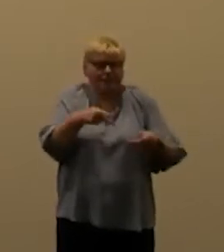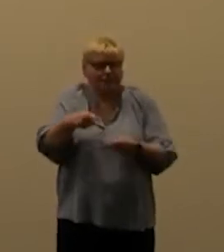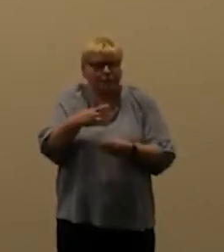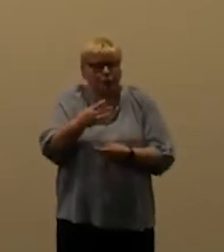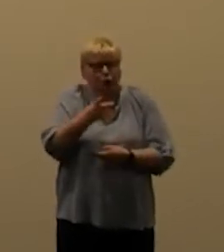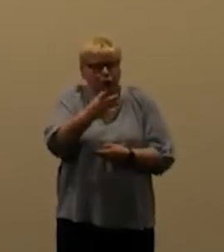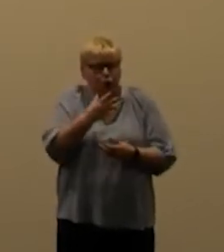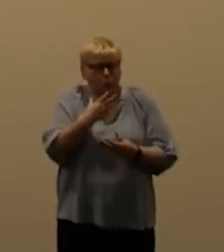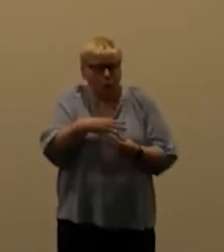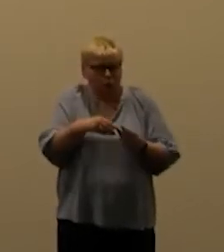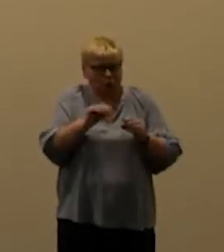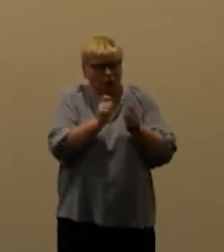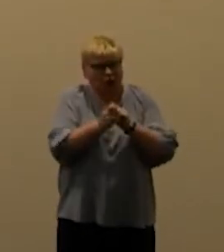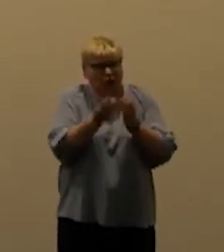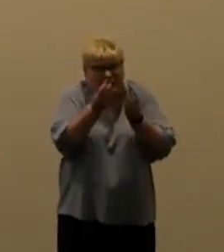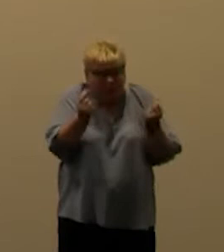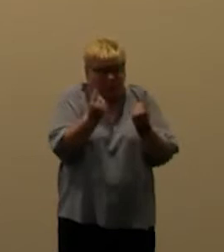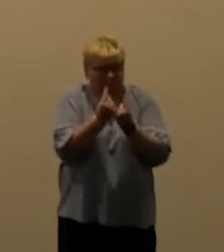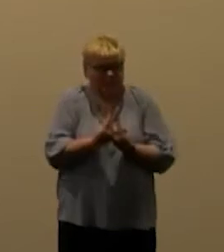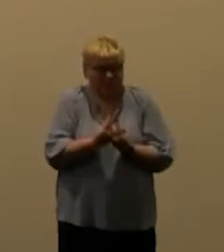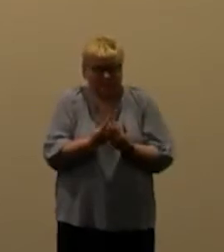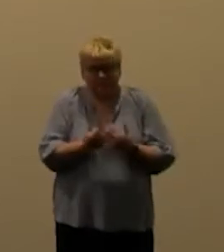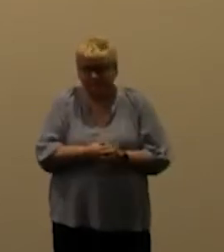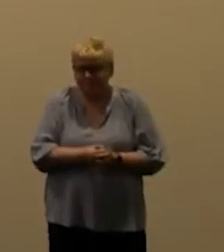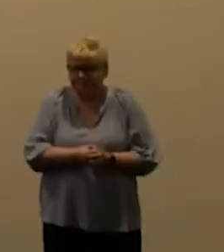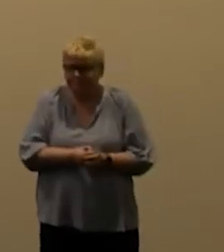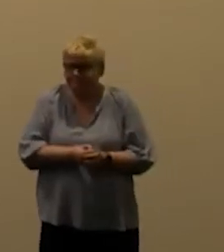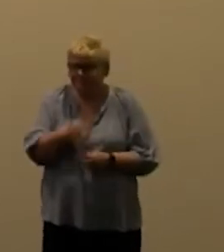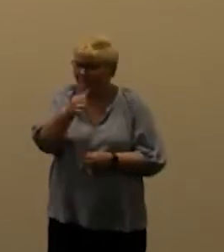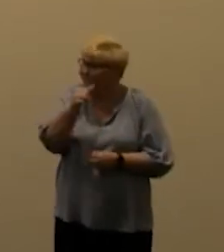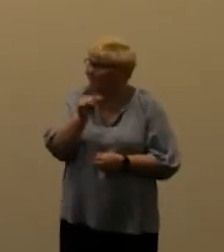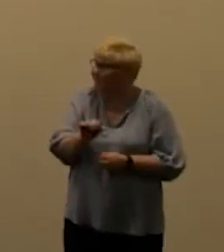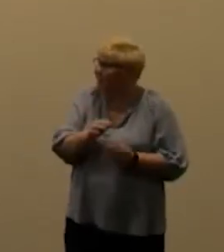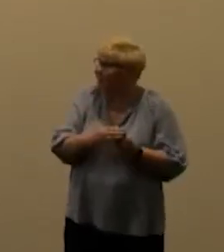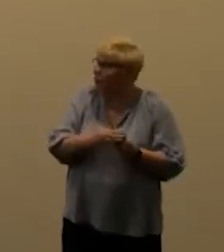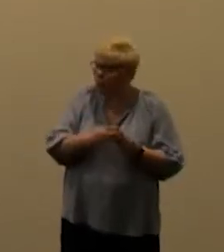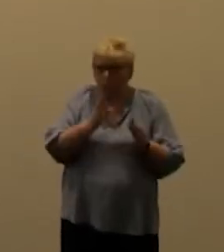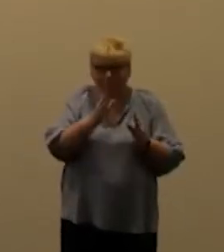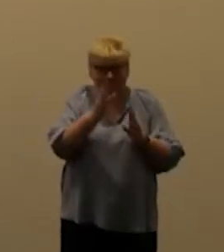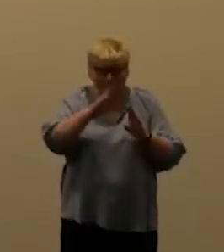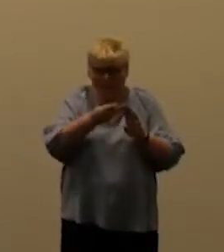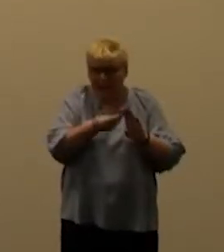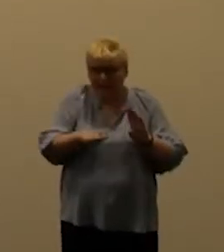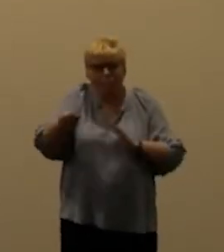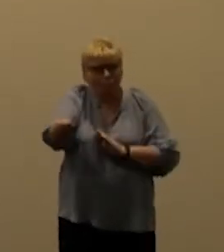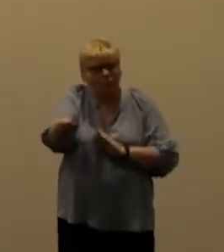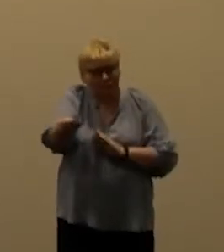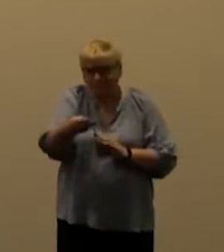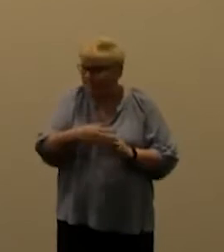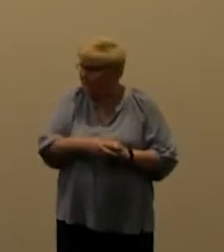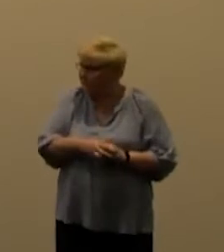autocorrect automatically. The next one is probably export in terms of the next pillar of DSC.